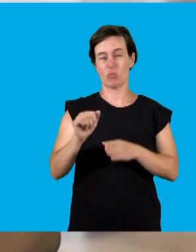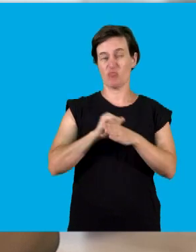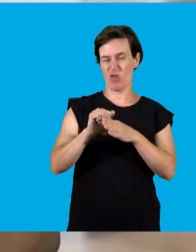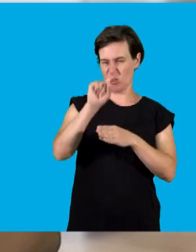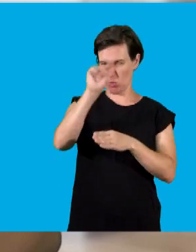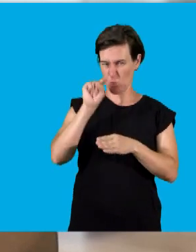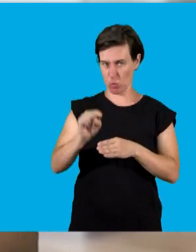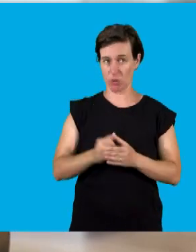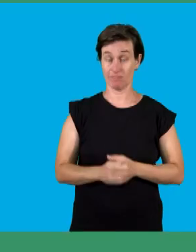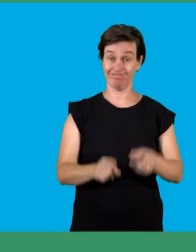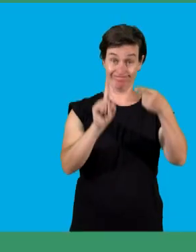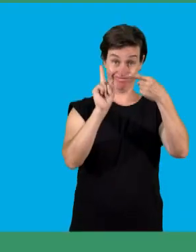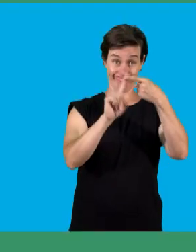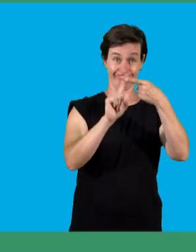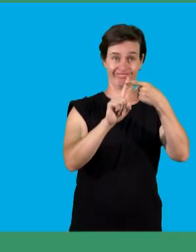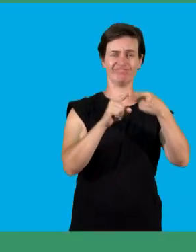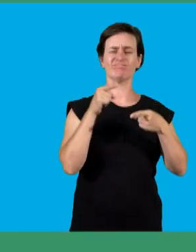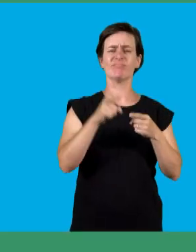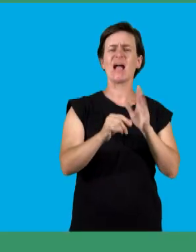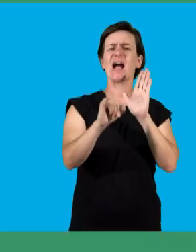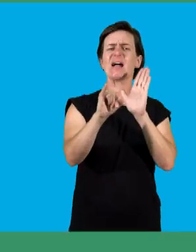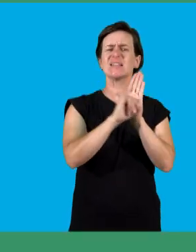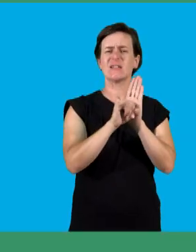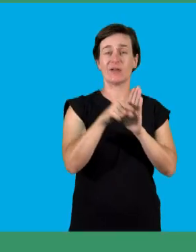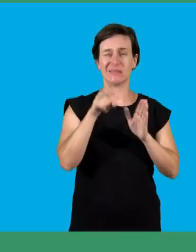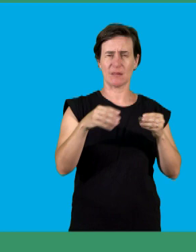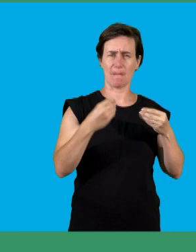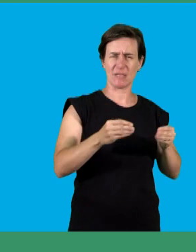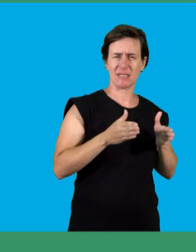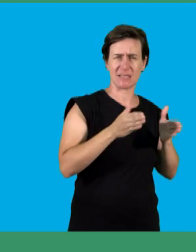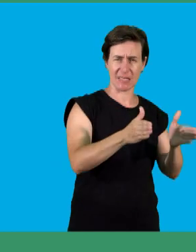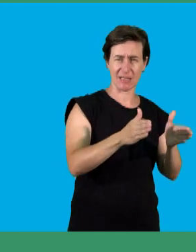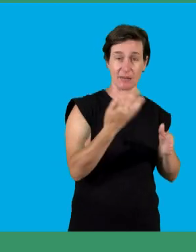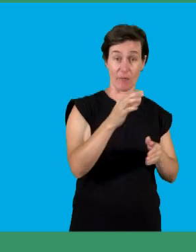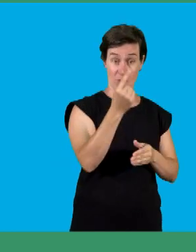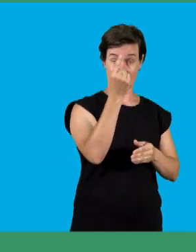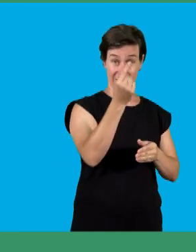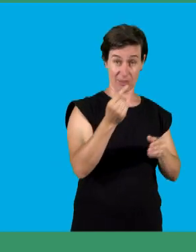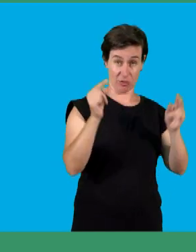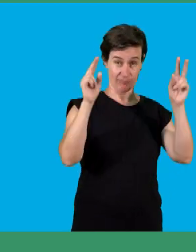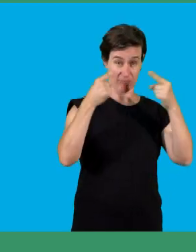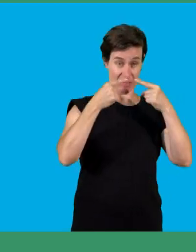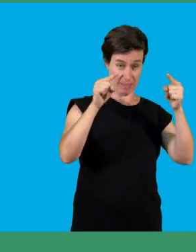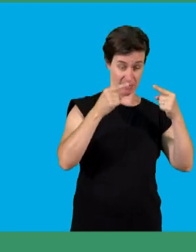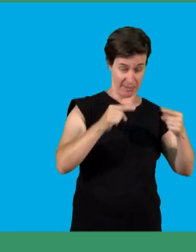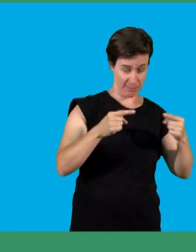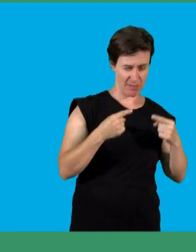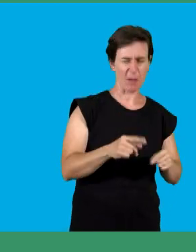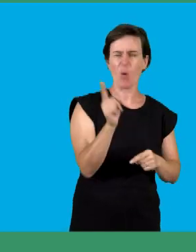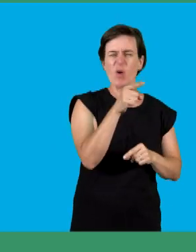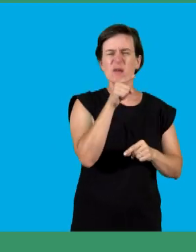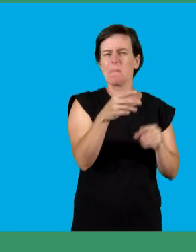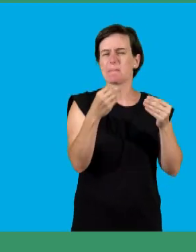practice questions. The first question says, identify the business sector represented by each